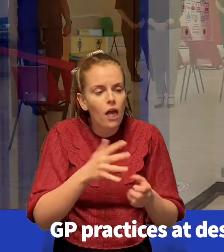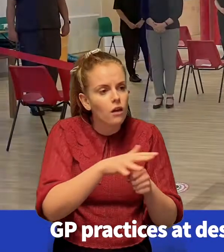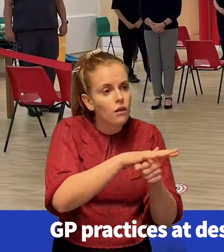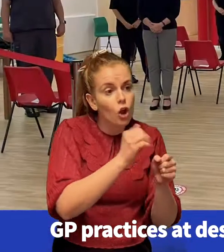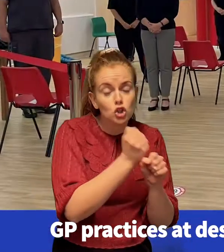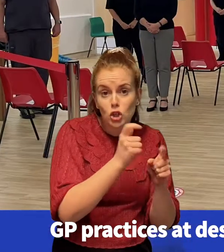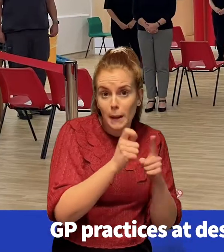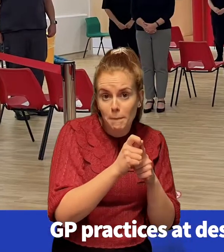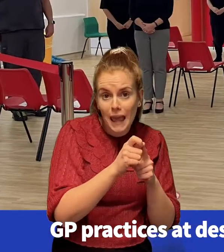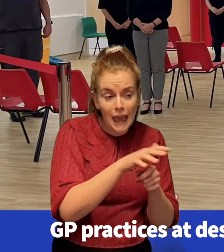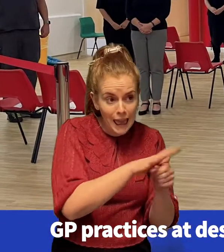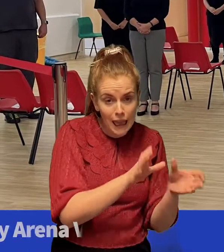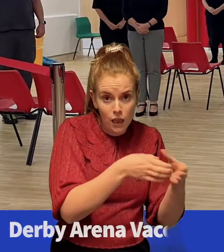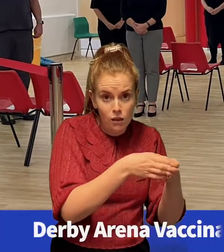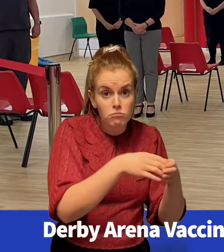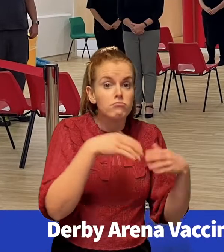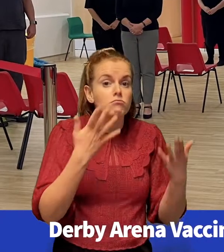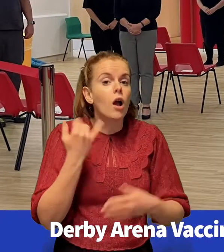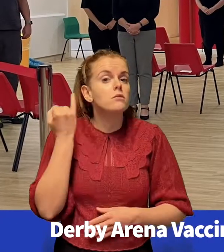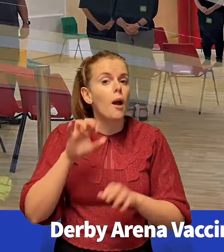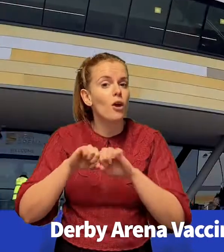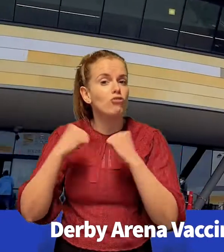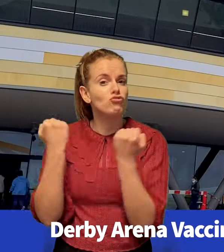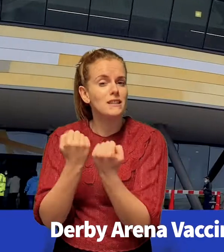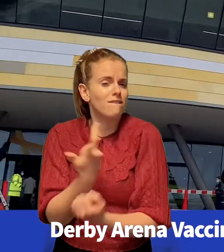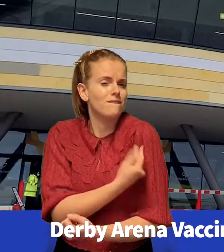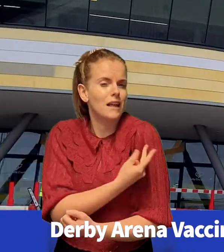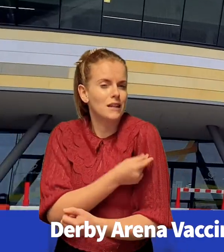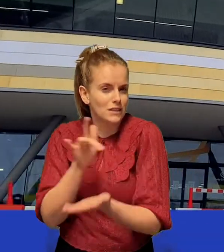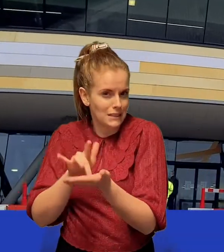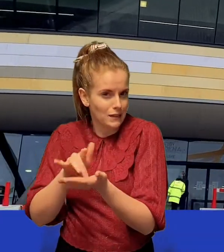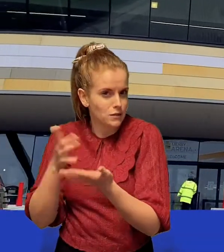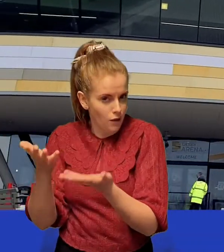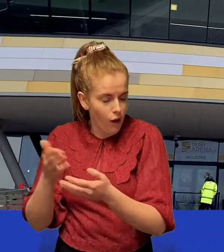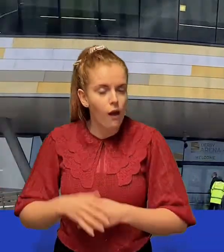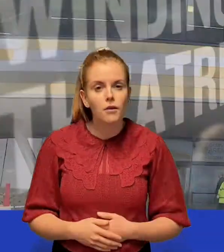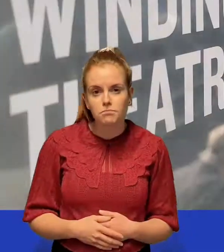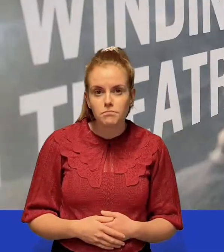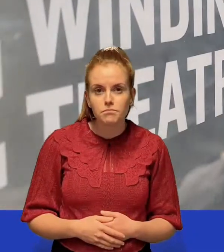through GP practices at designated sites, the Derby Arena Vaccination Centre,